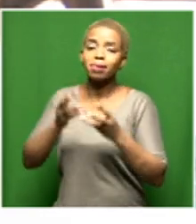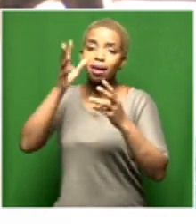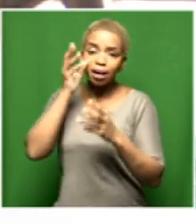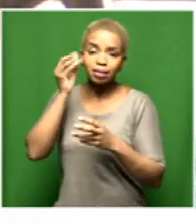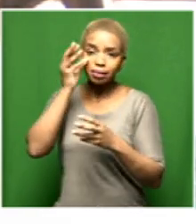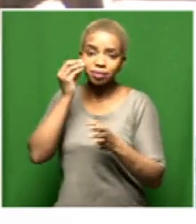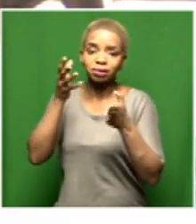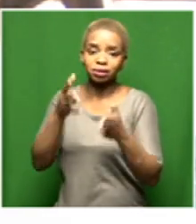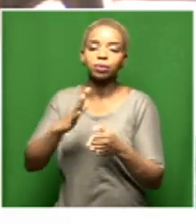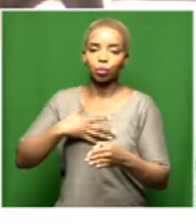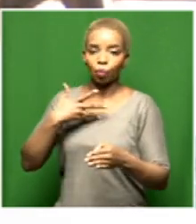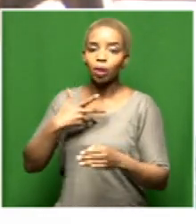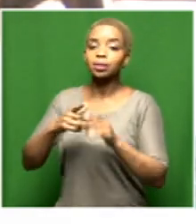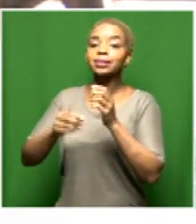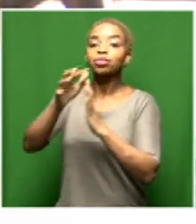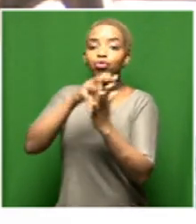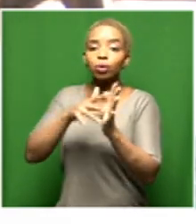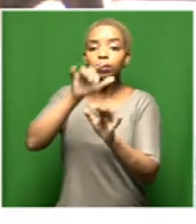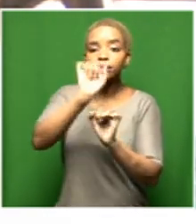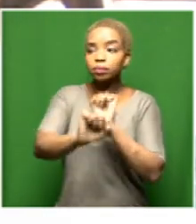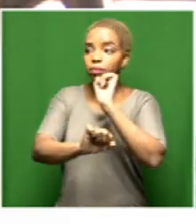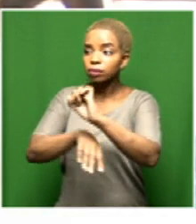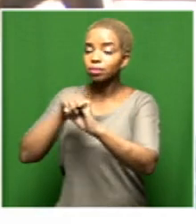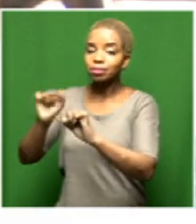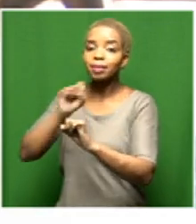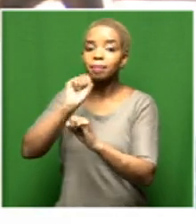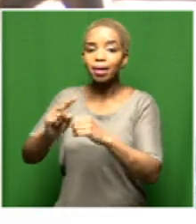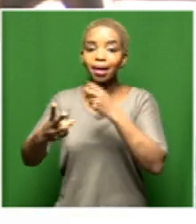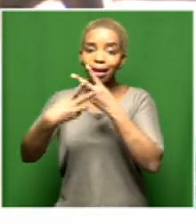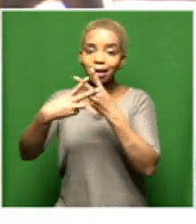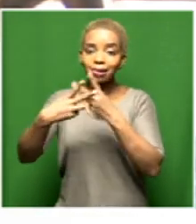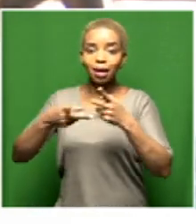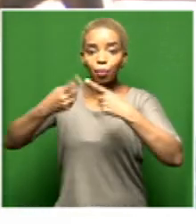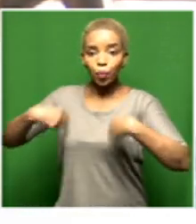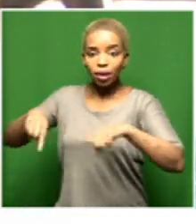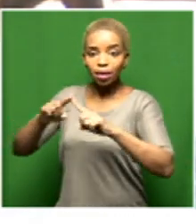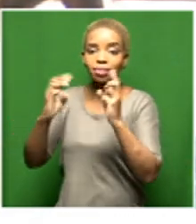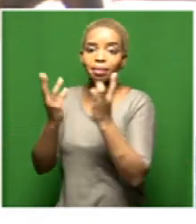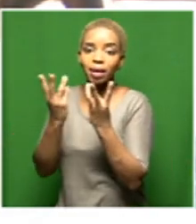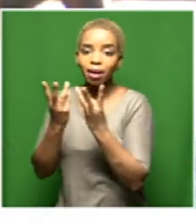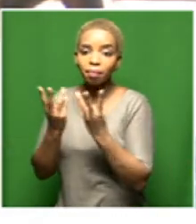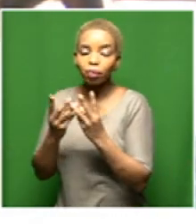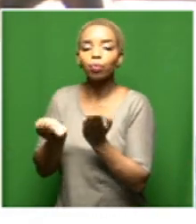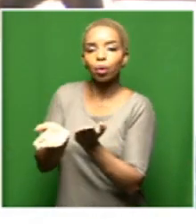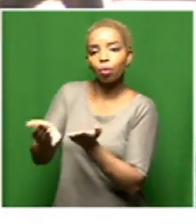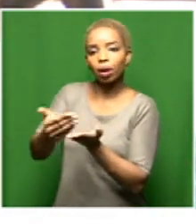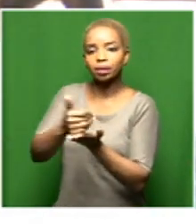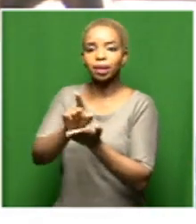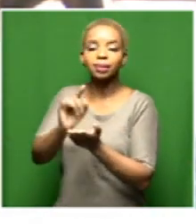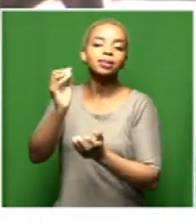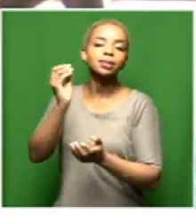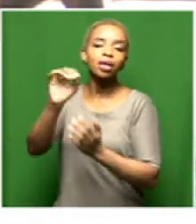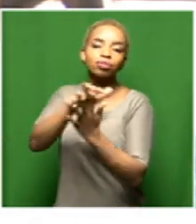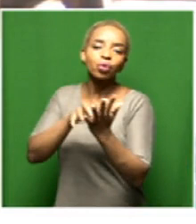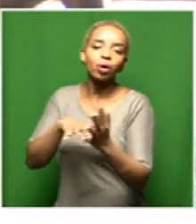collect everybody's stories. So under the hashtag of We the People of South Africa, we're collecting these stories to secure them,